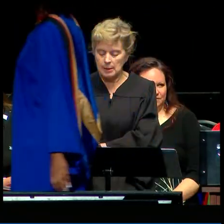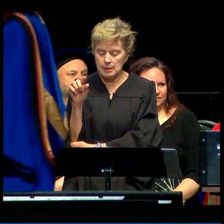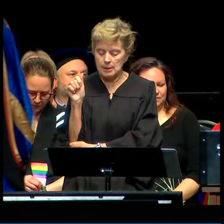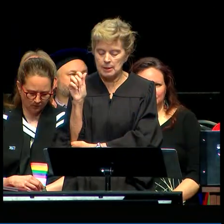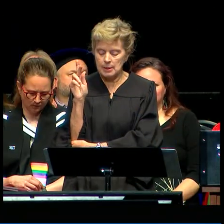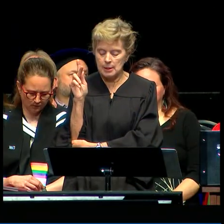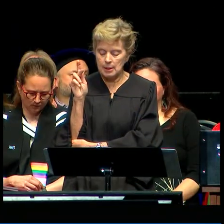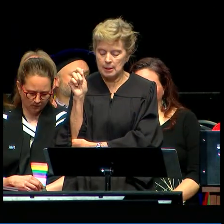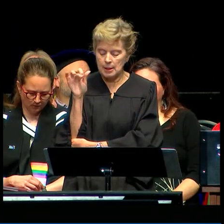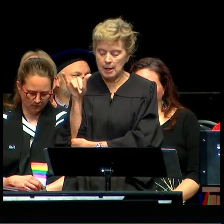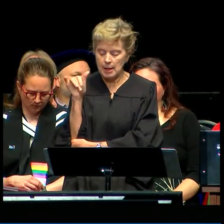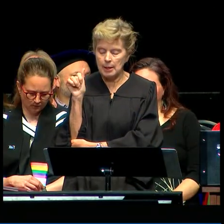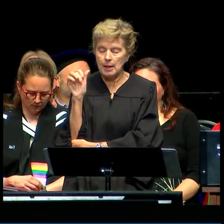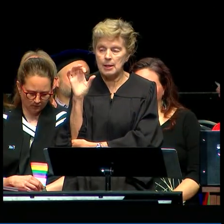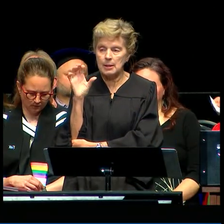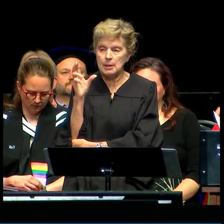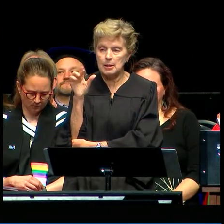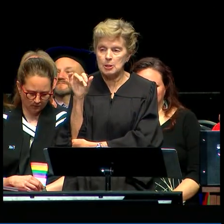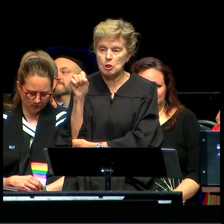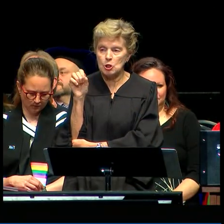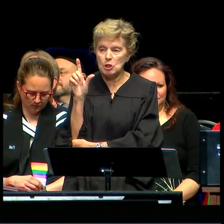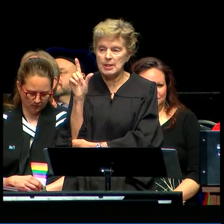Zakeya Chisholm.